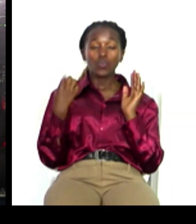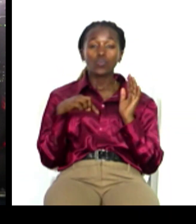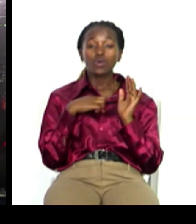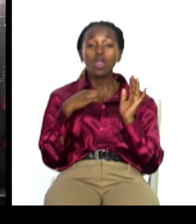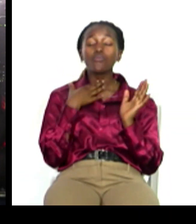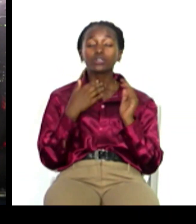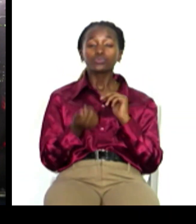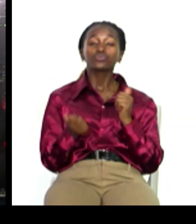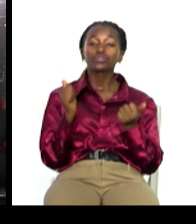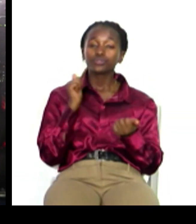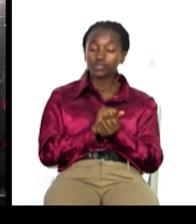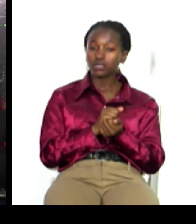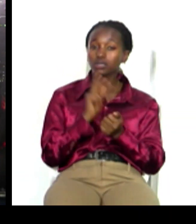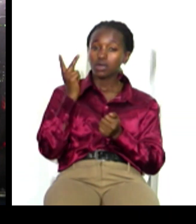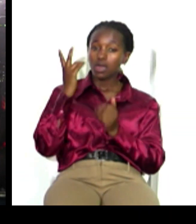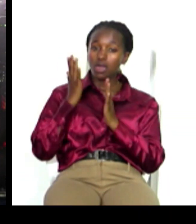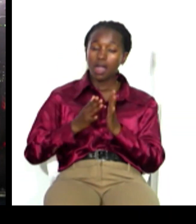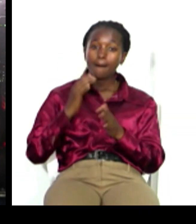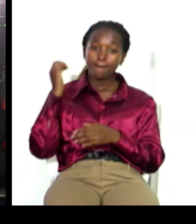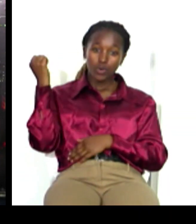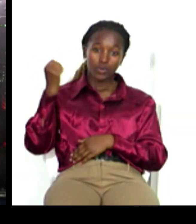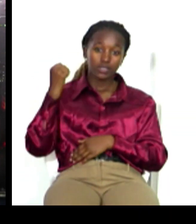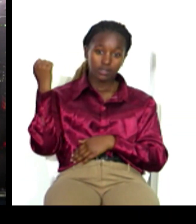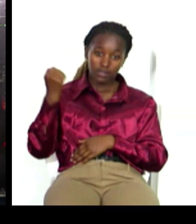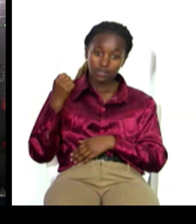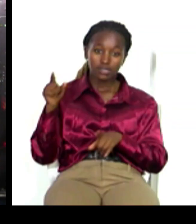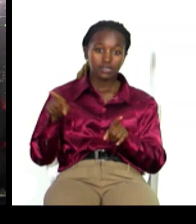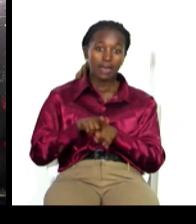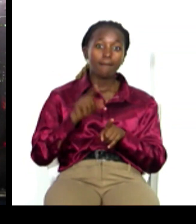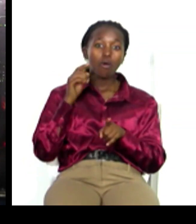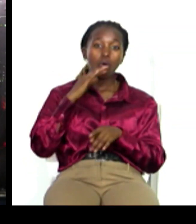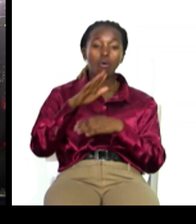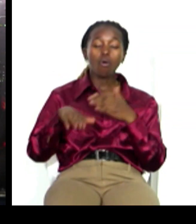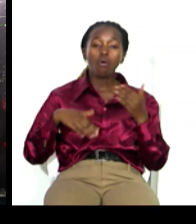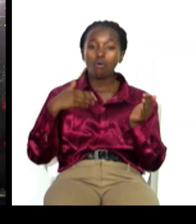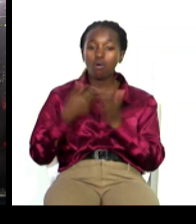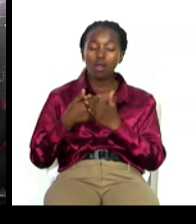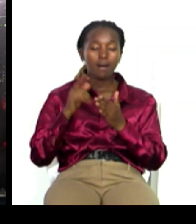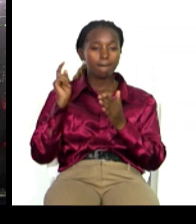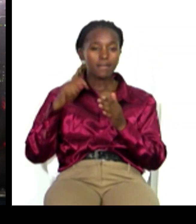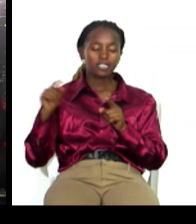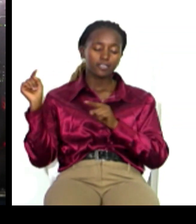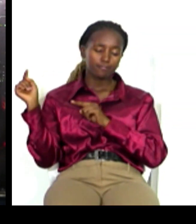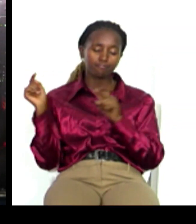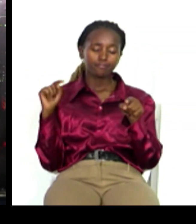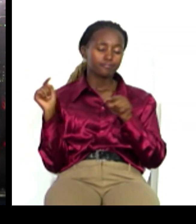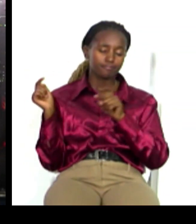Kenyan politics right now, mjitokeze. Okay. Na mchukue kura.